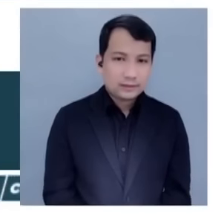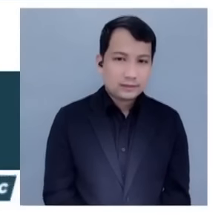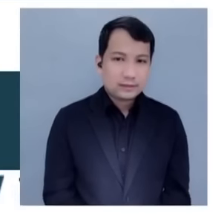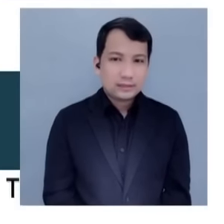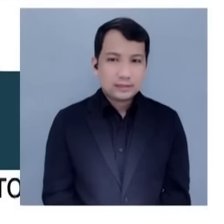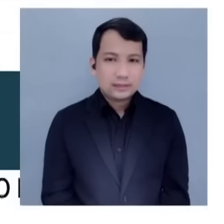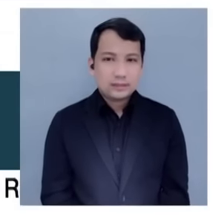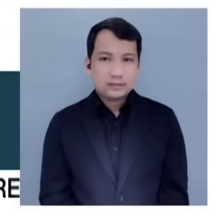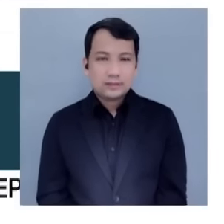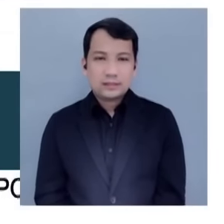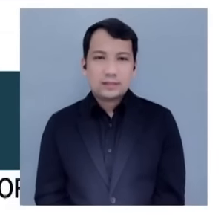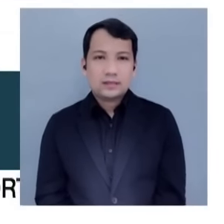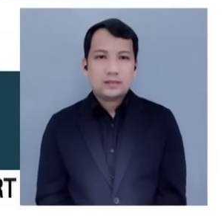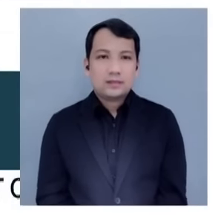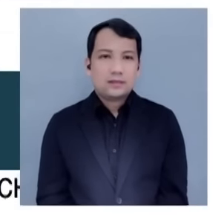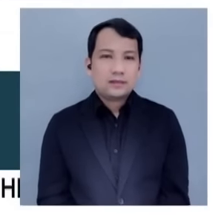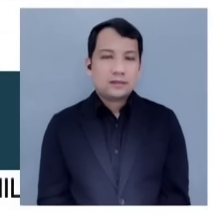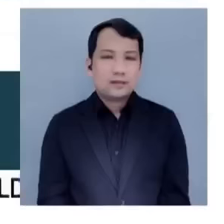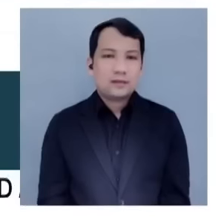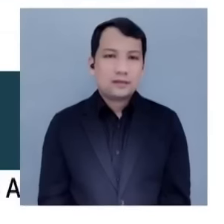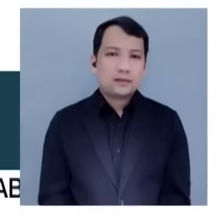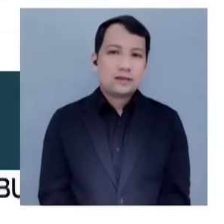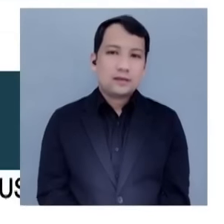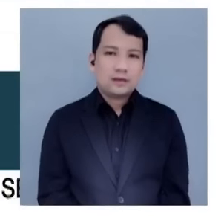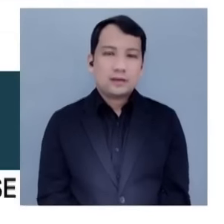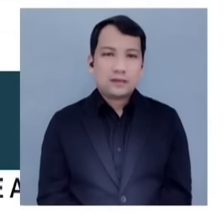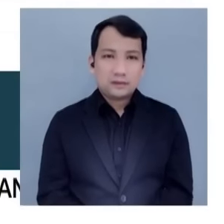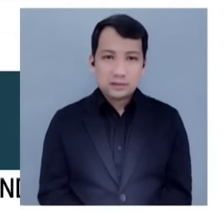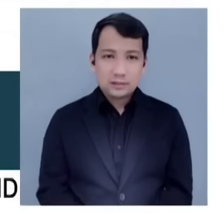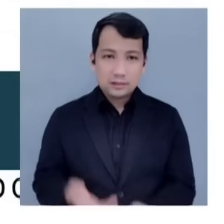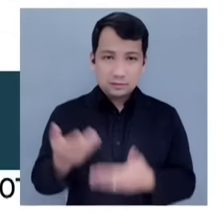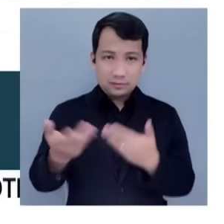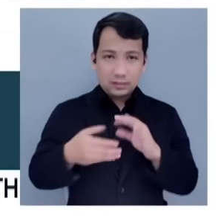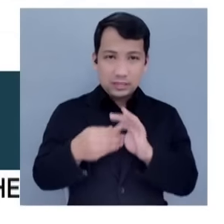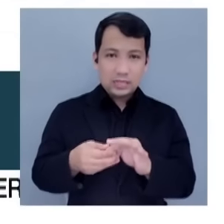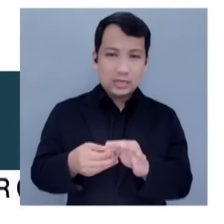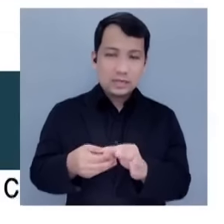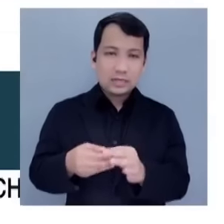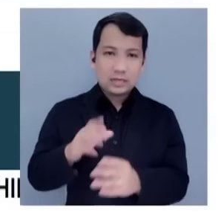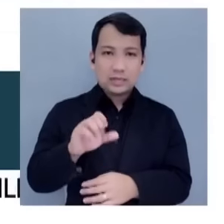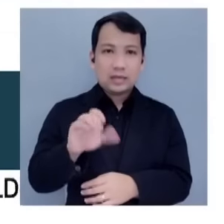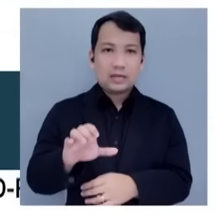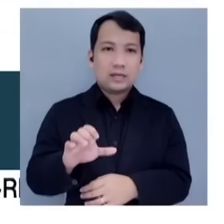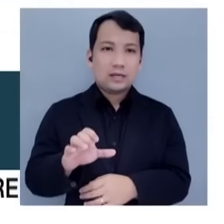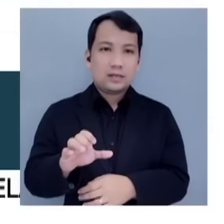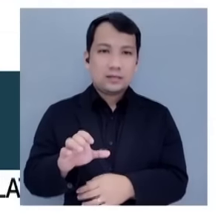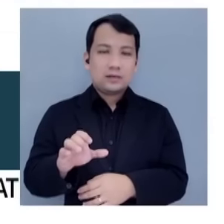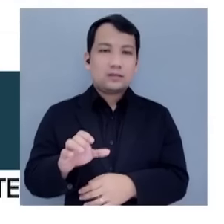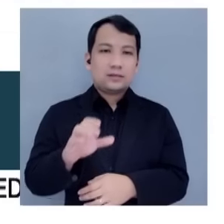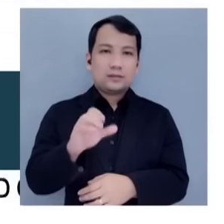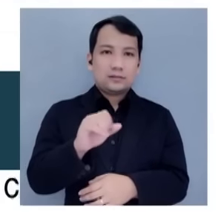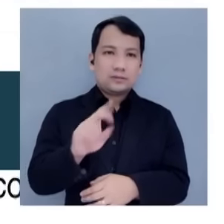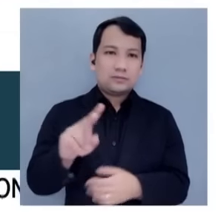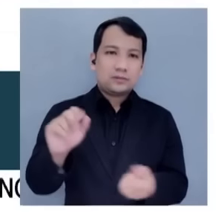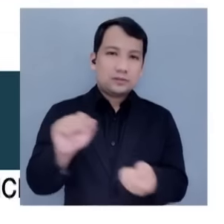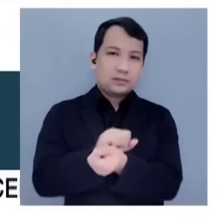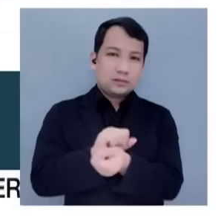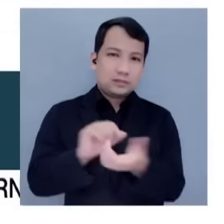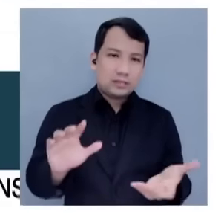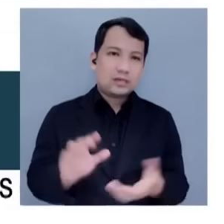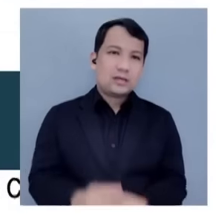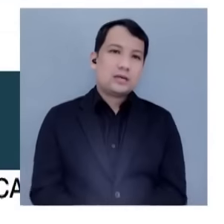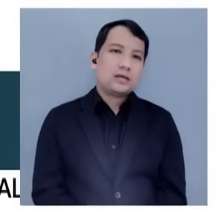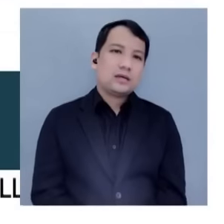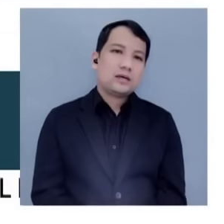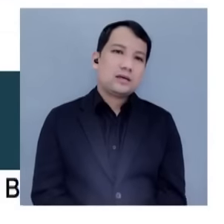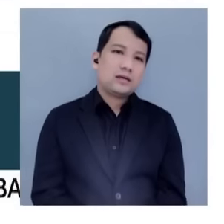know, then we will not file a criminal case. We will still file a civil case for damages. No? But that